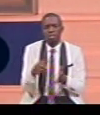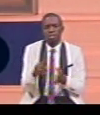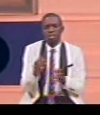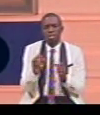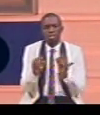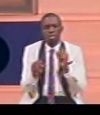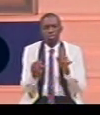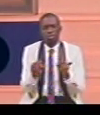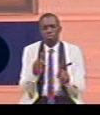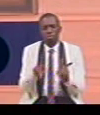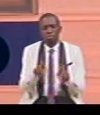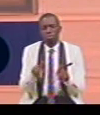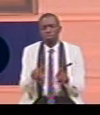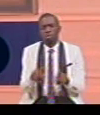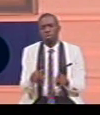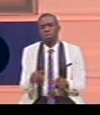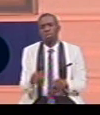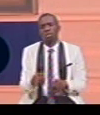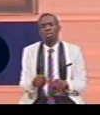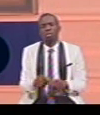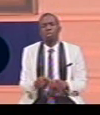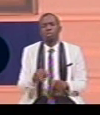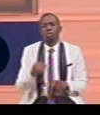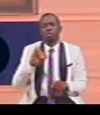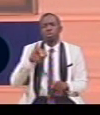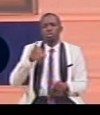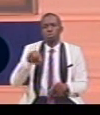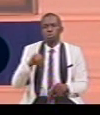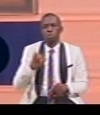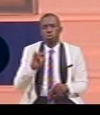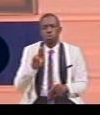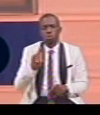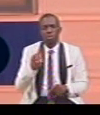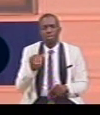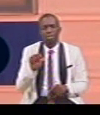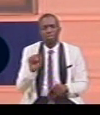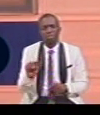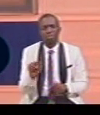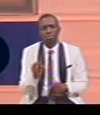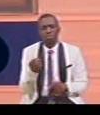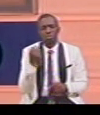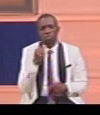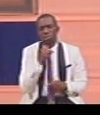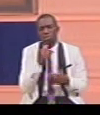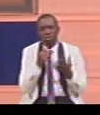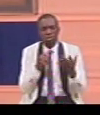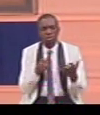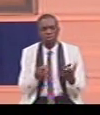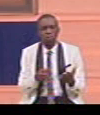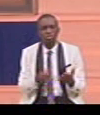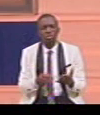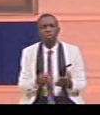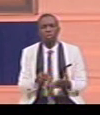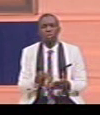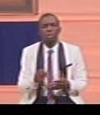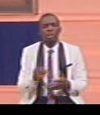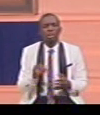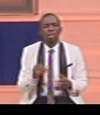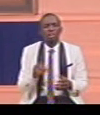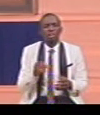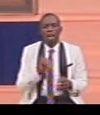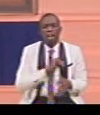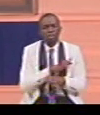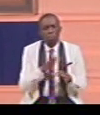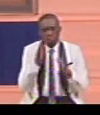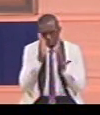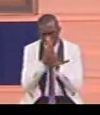me alone. Judas Iscariot was not there. 12 minus 1 is 11. Neither pray I for these 11 disciples